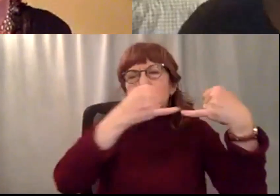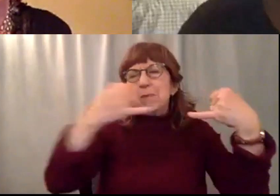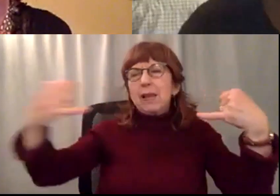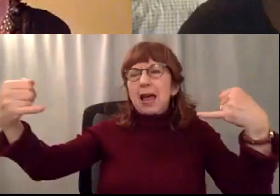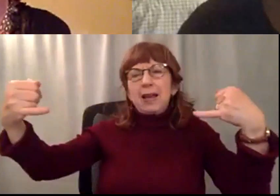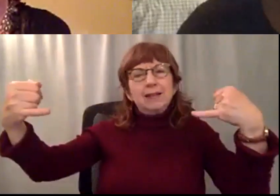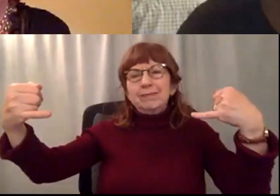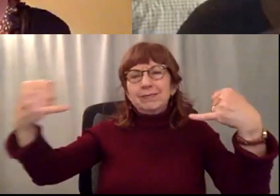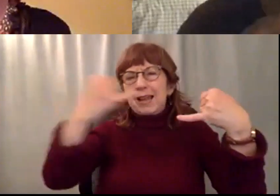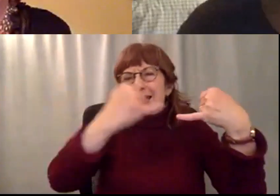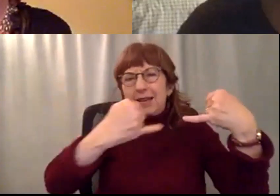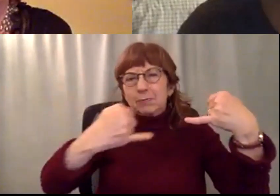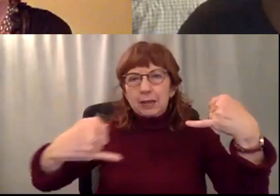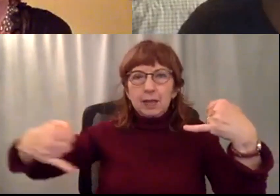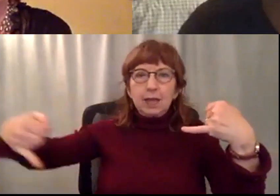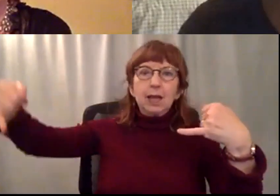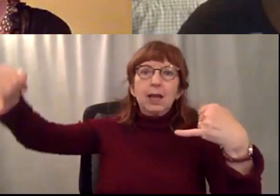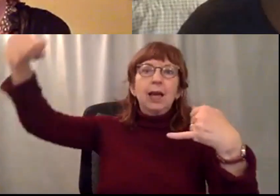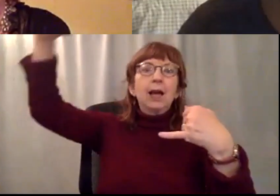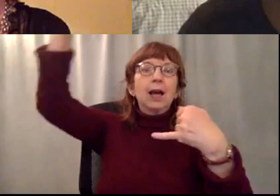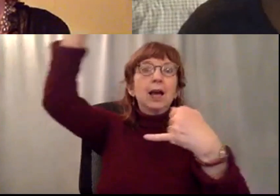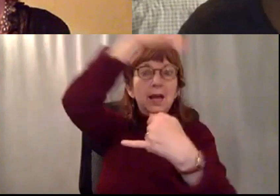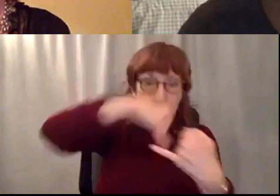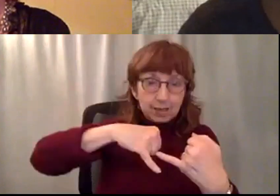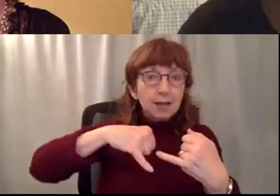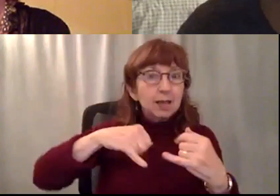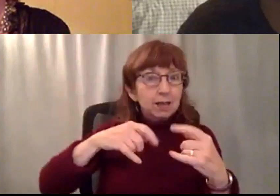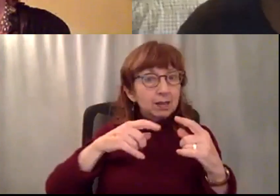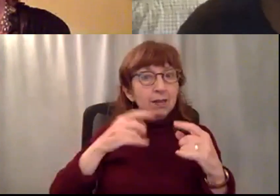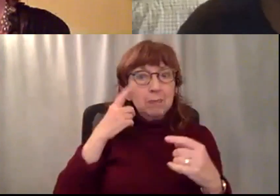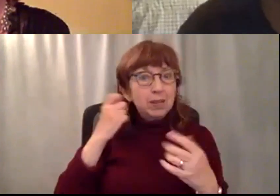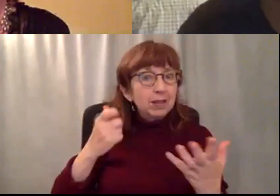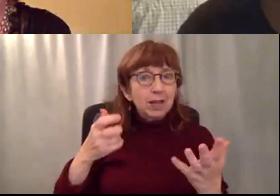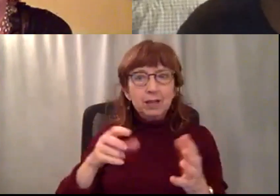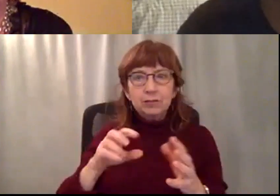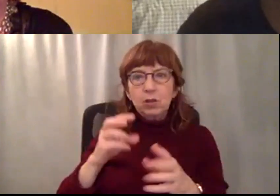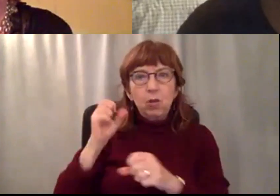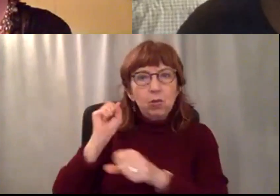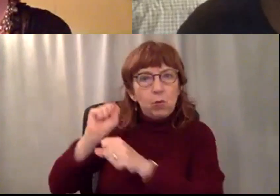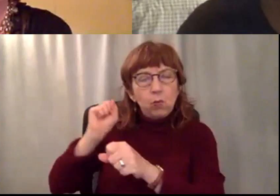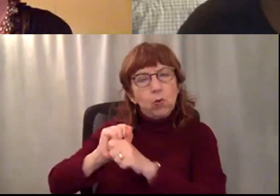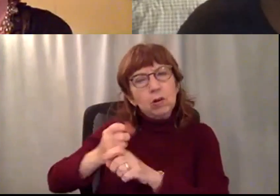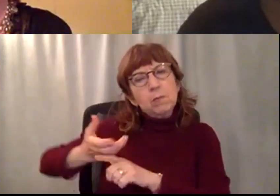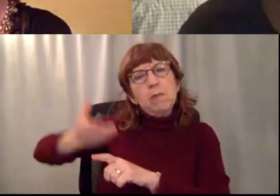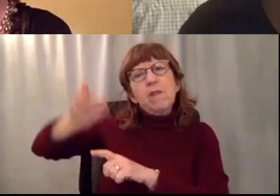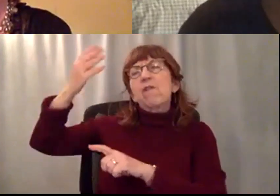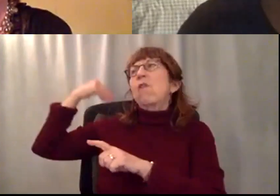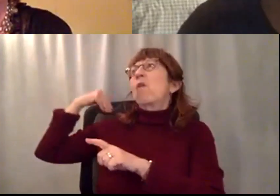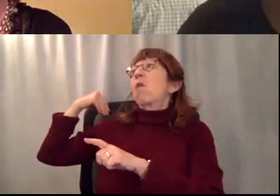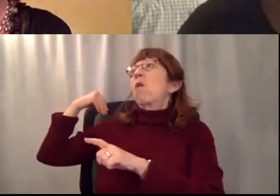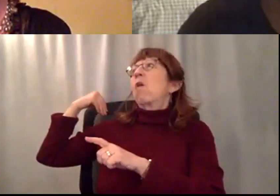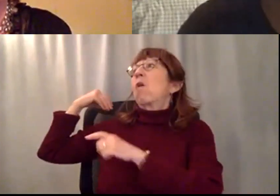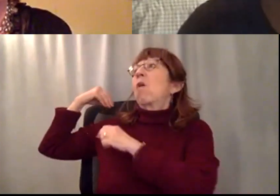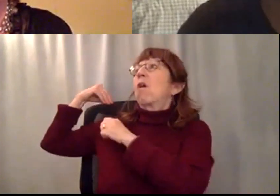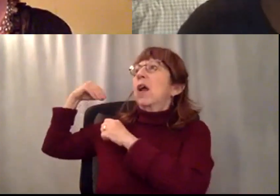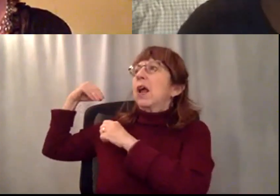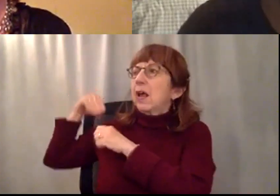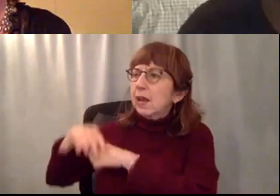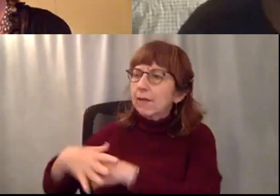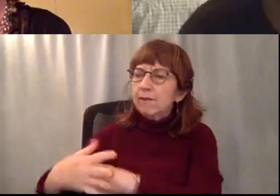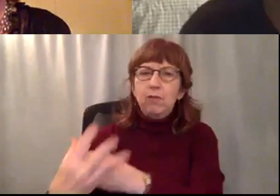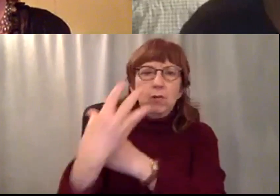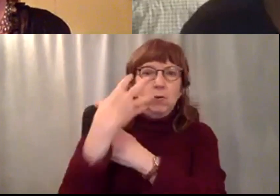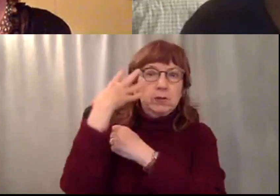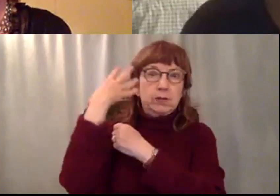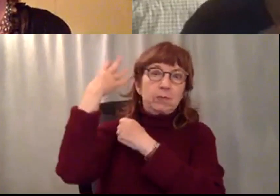all of the work that exists before us has influenced me so much, and